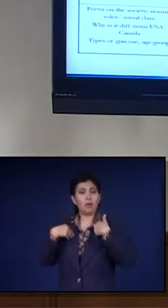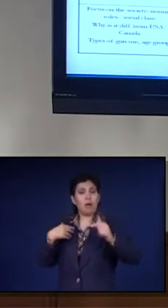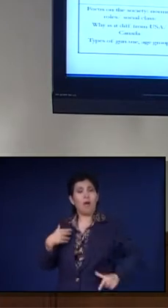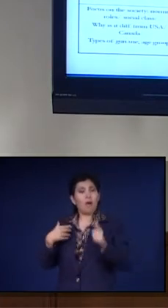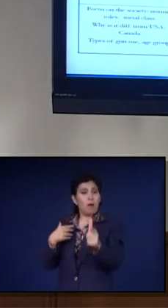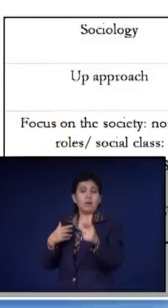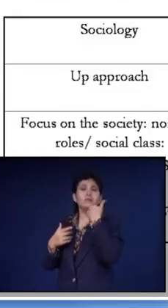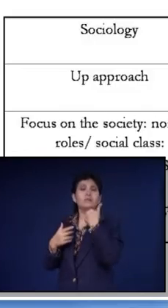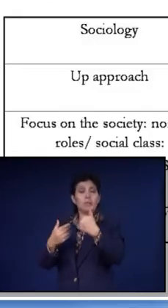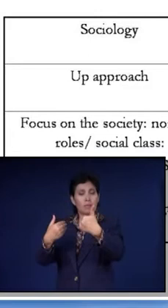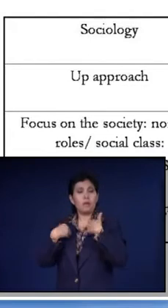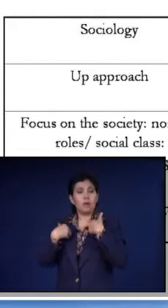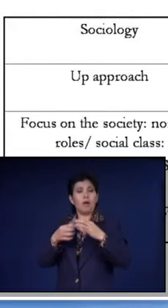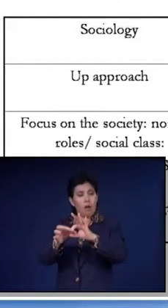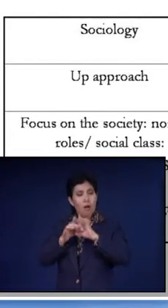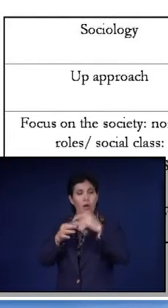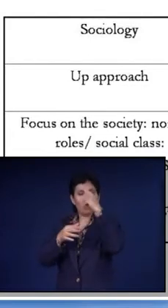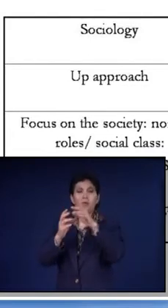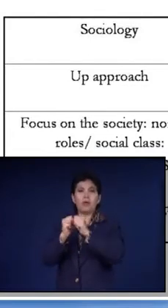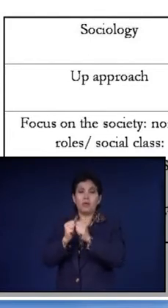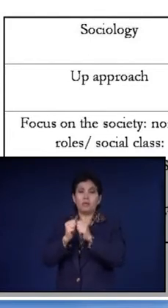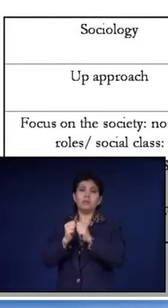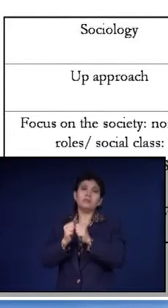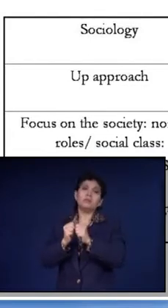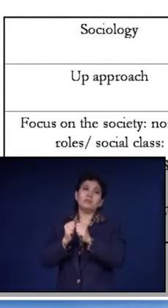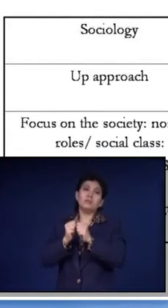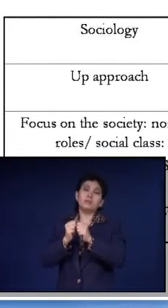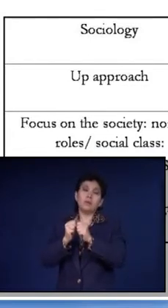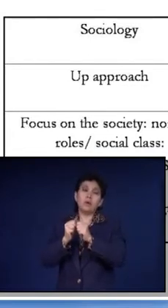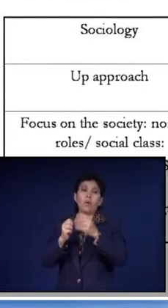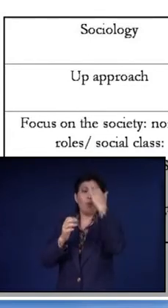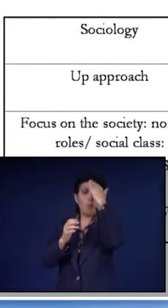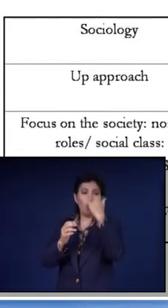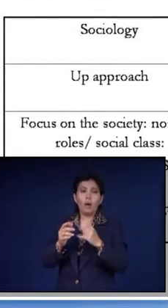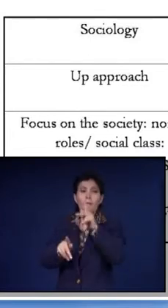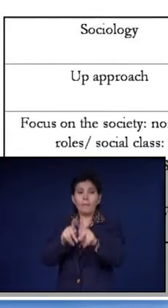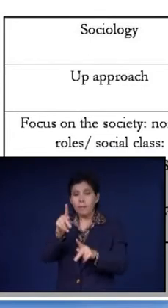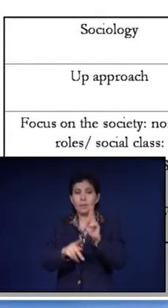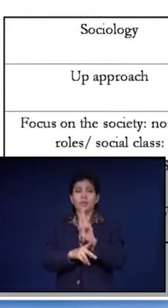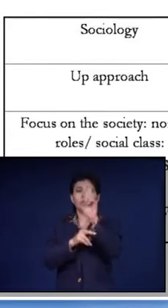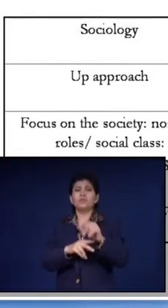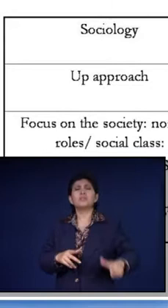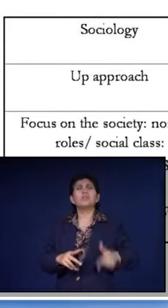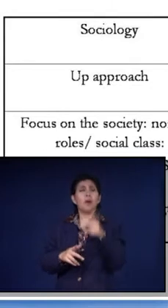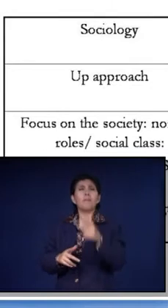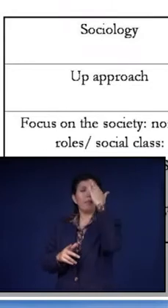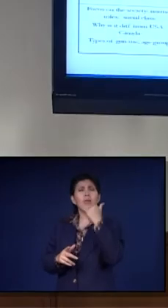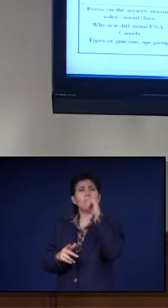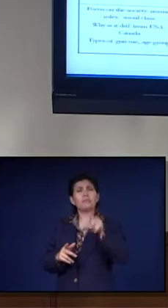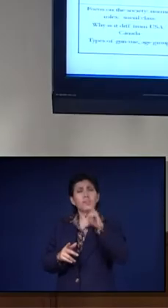someone. Or also conformity. Conformity means why do people use gun or why do people